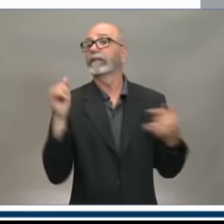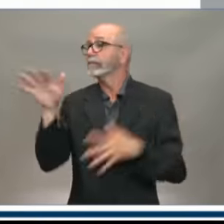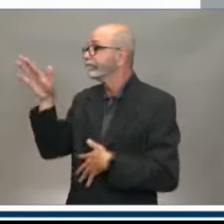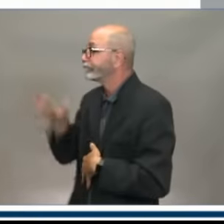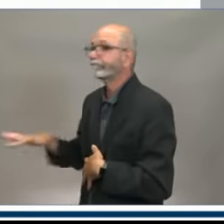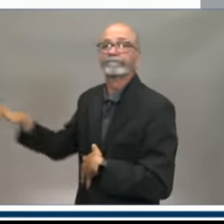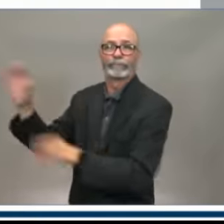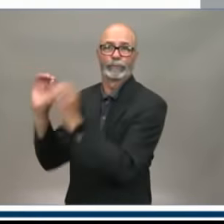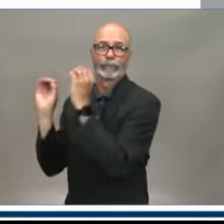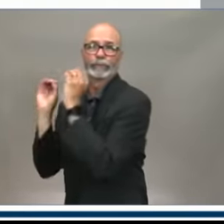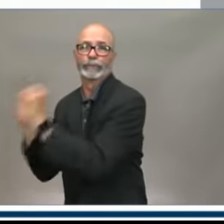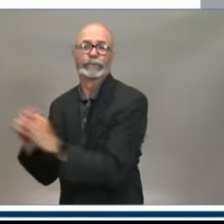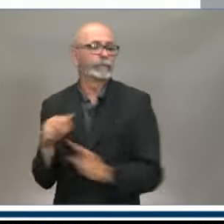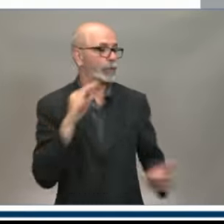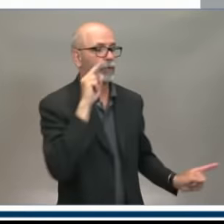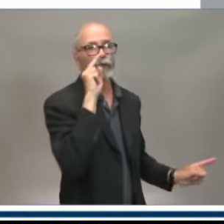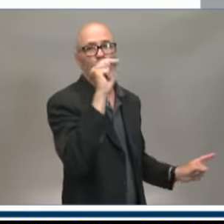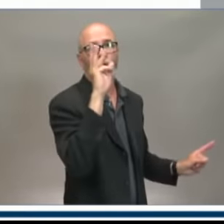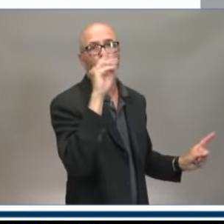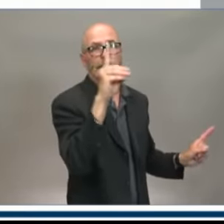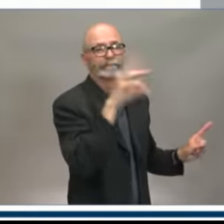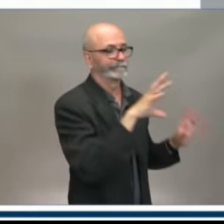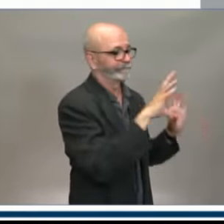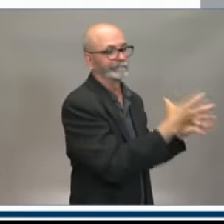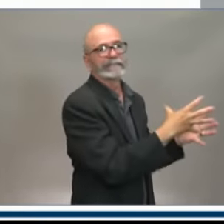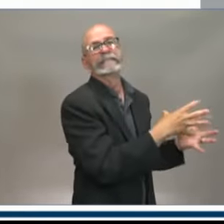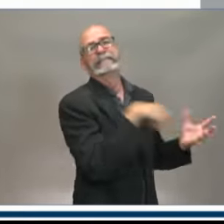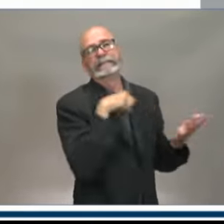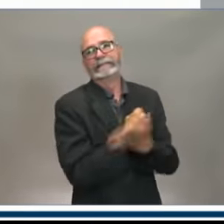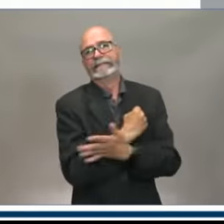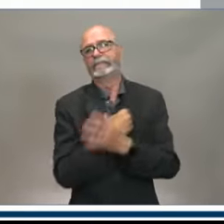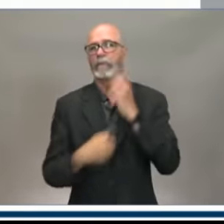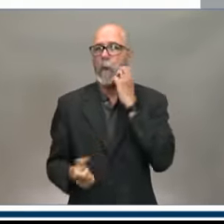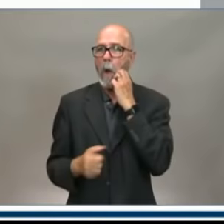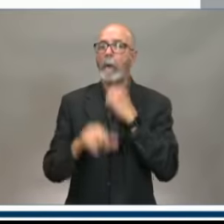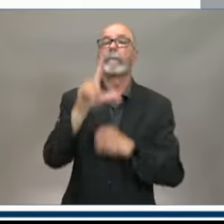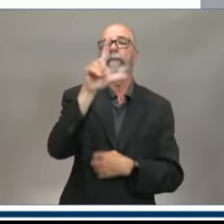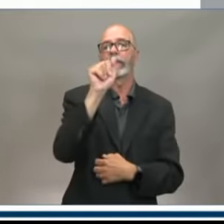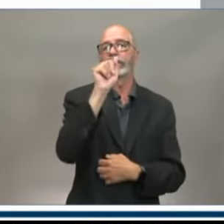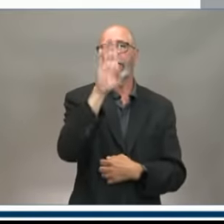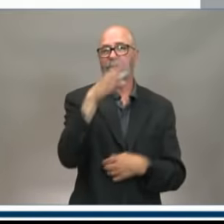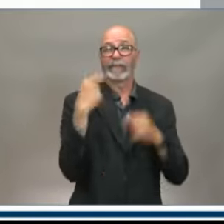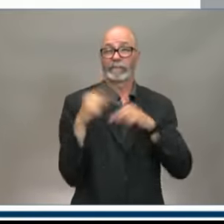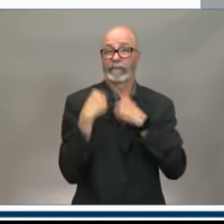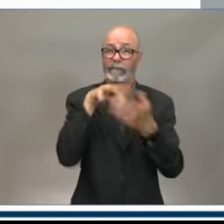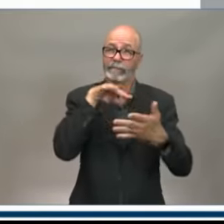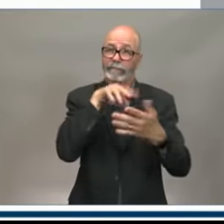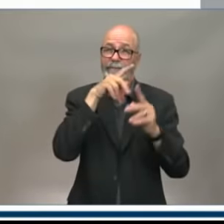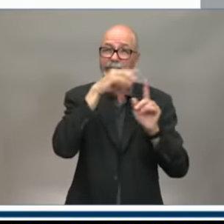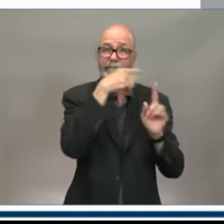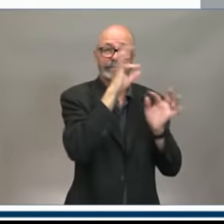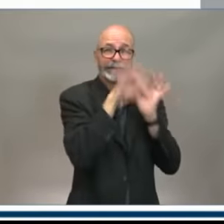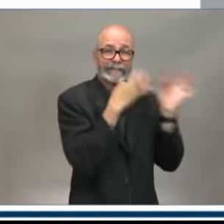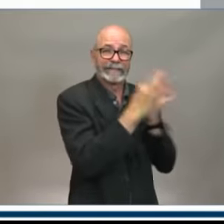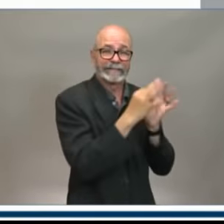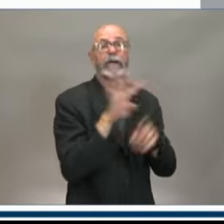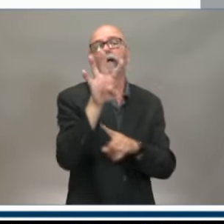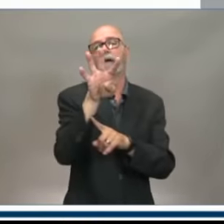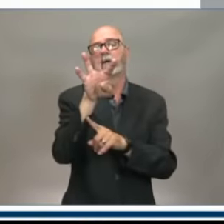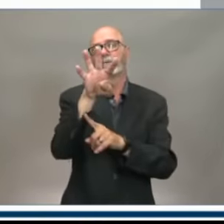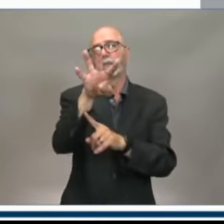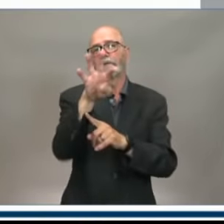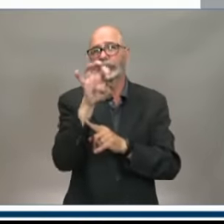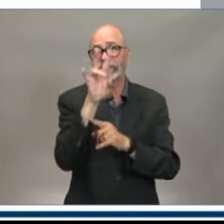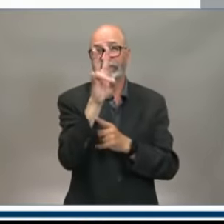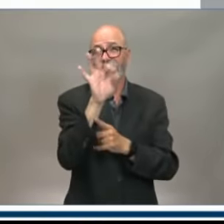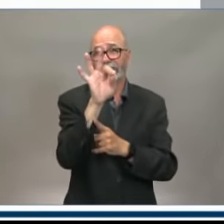news. The QE2 lab processed 427 tests yesterday. We currently have 8 people in hospital, 4 of